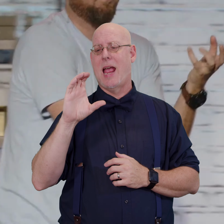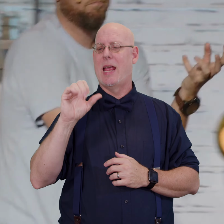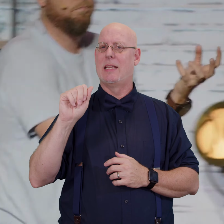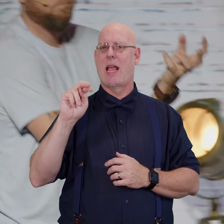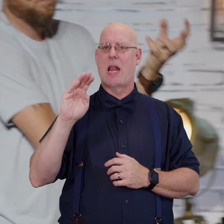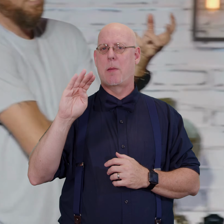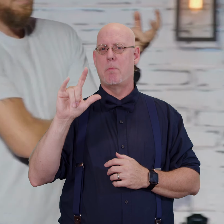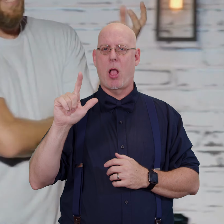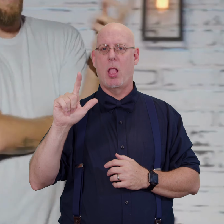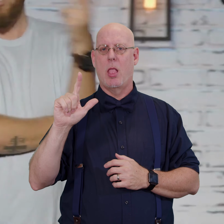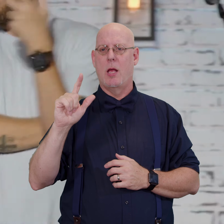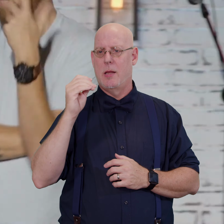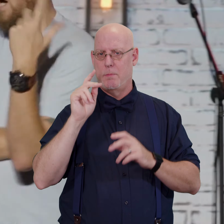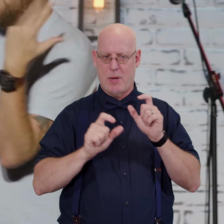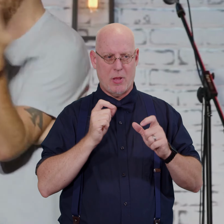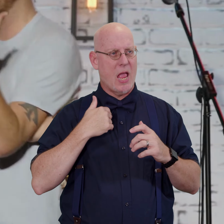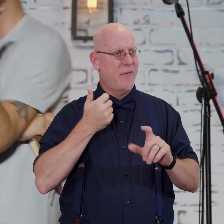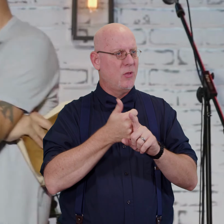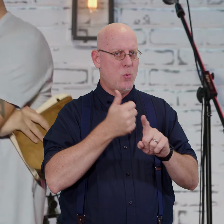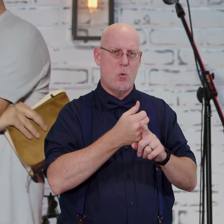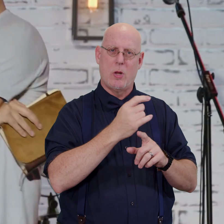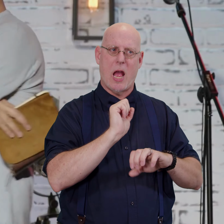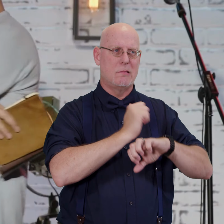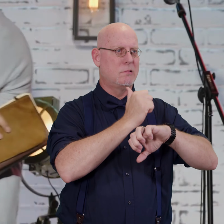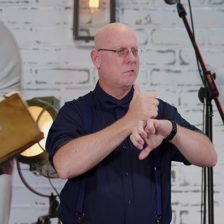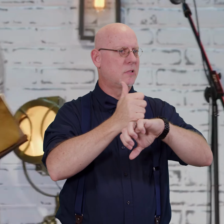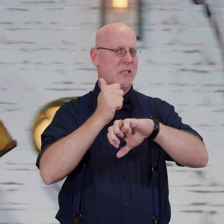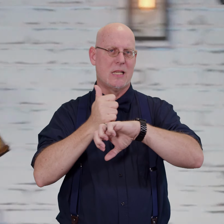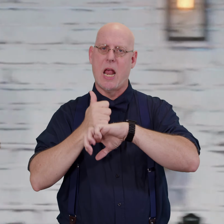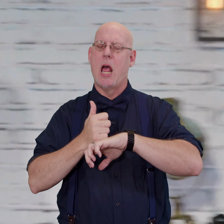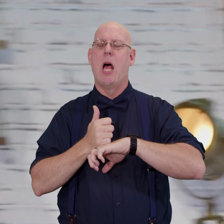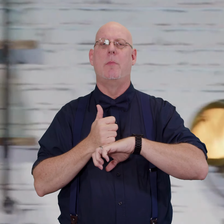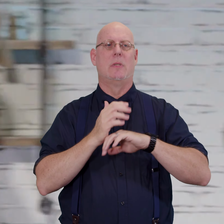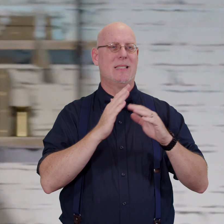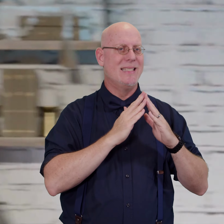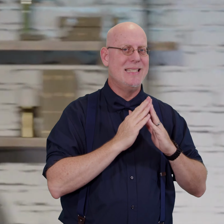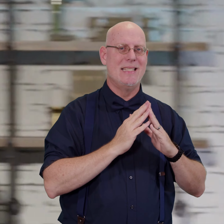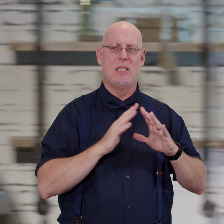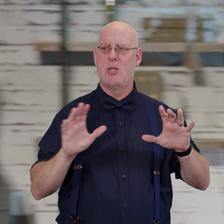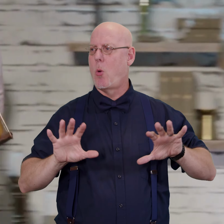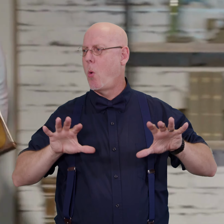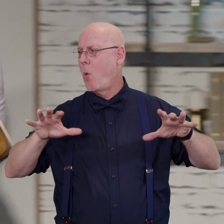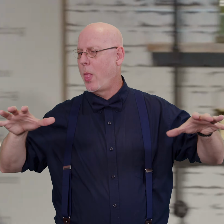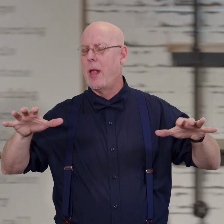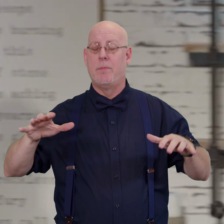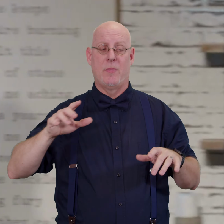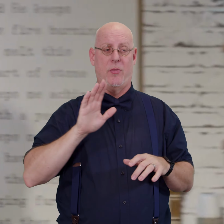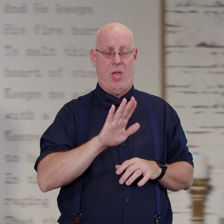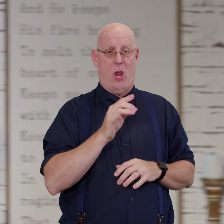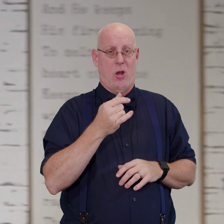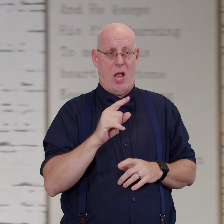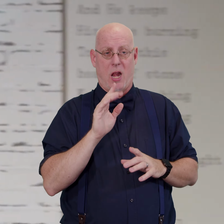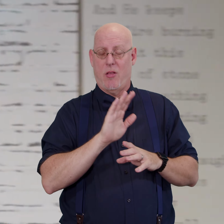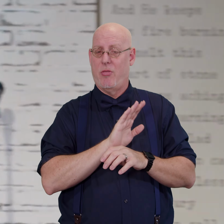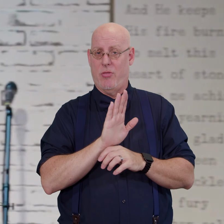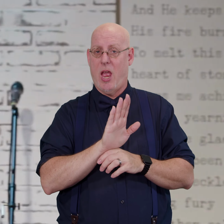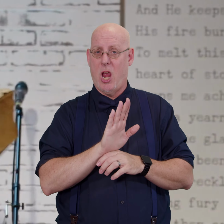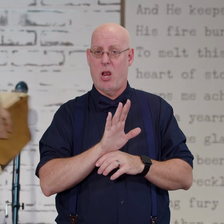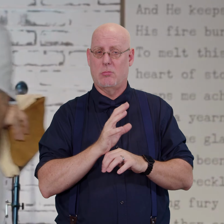people. They had their own gods that they have erected around the city and around the empire, but really their god is their